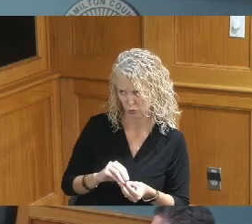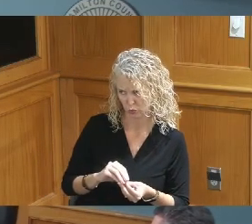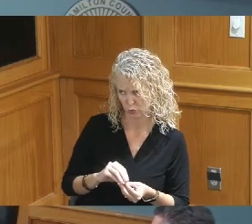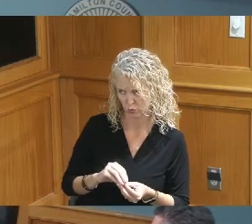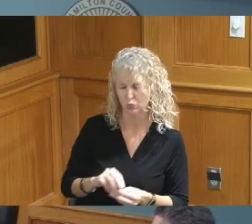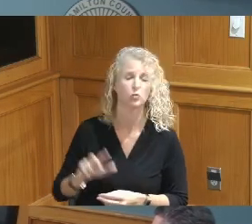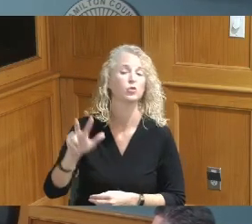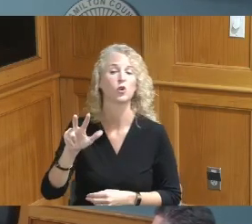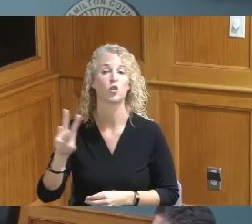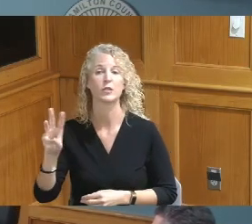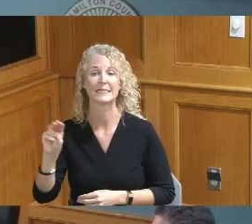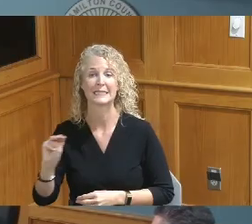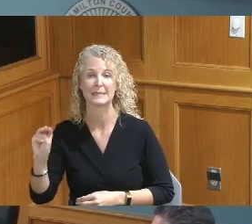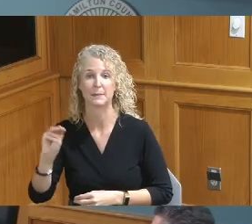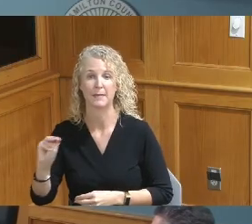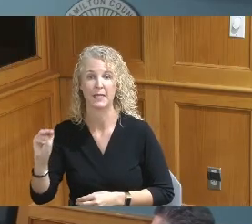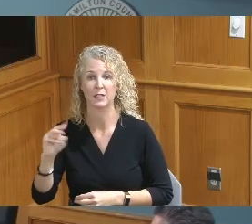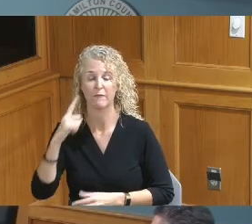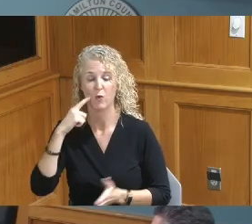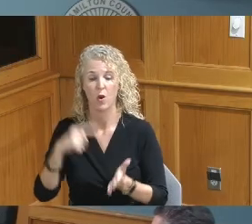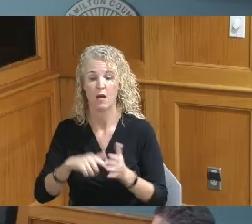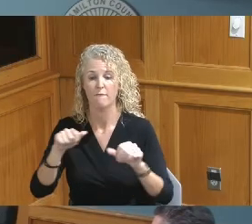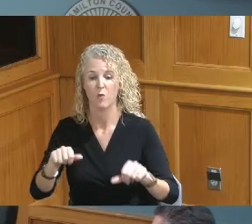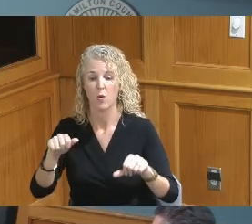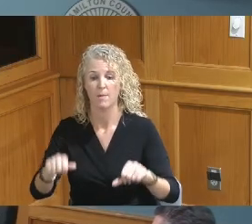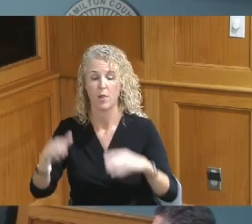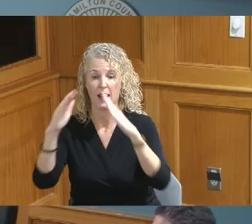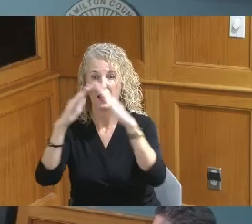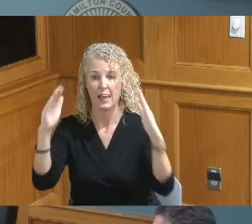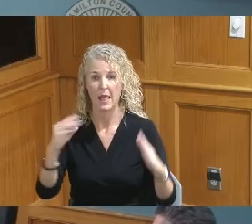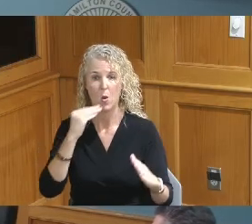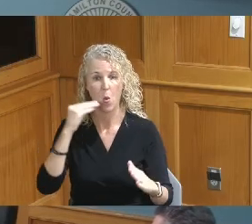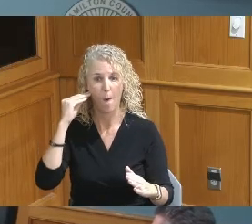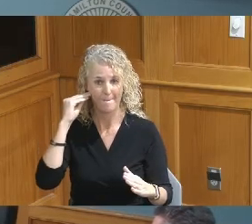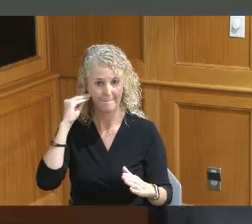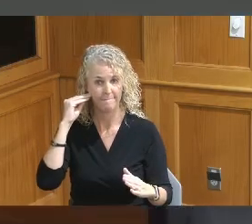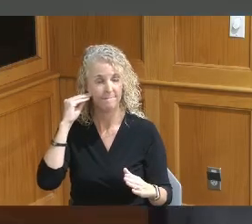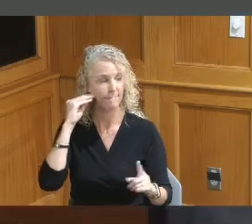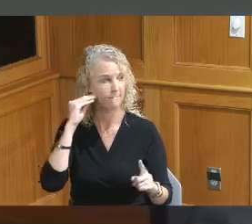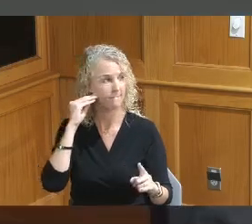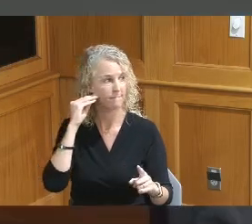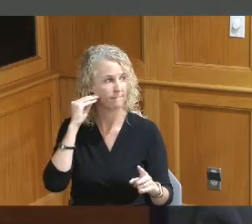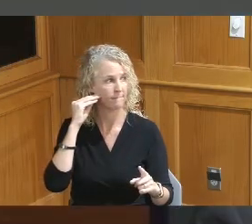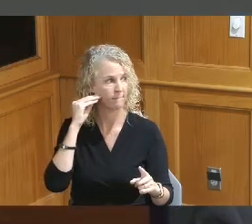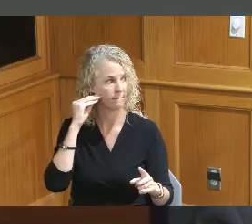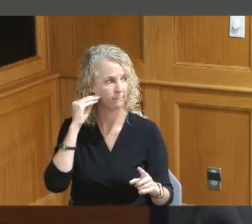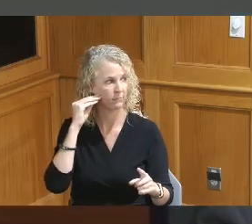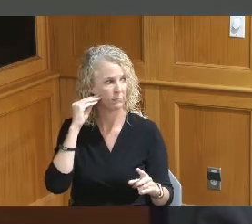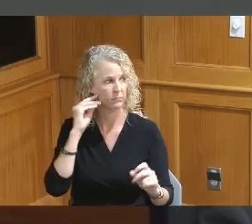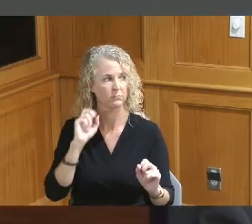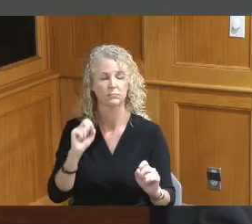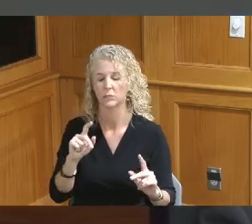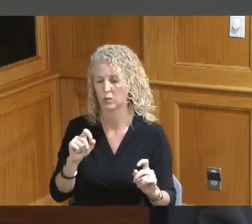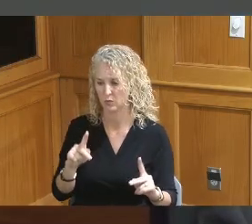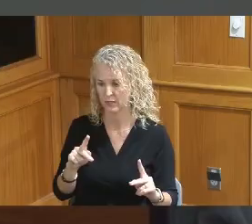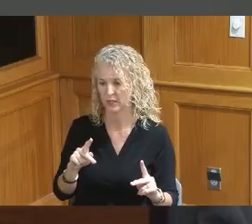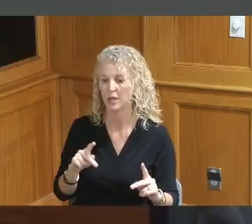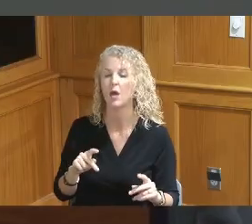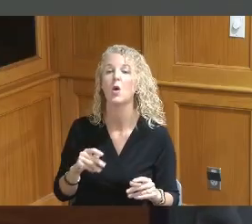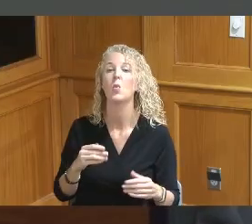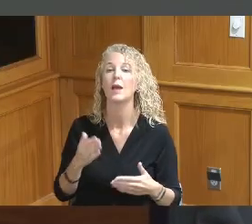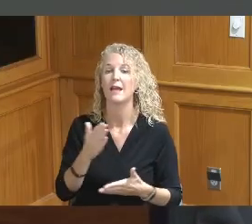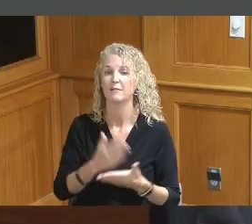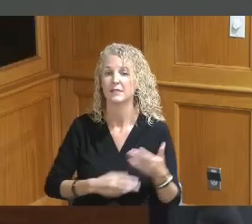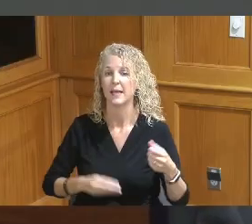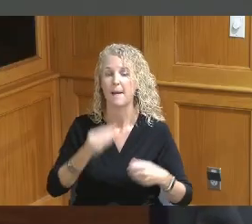housing? There was 36 million towards affordable housing. We diversified. We didn't go to all the some CDF. towards housing